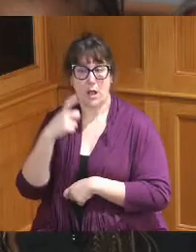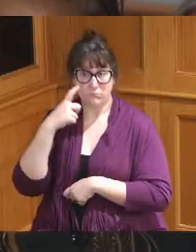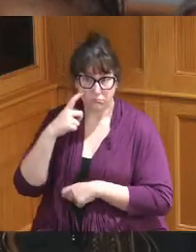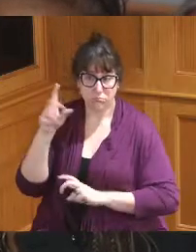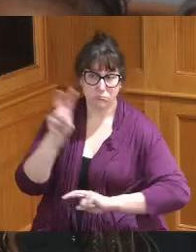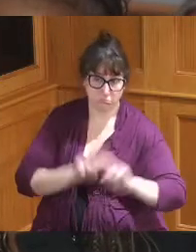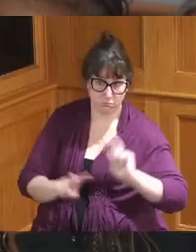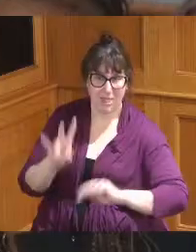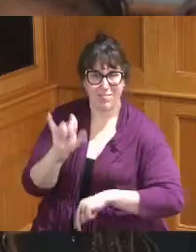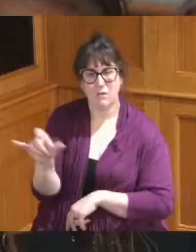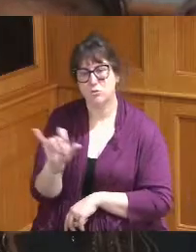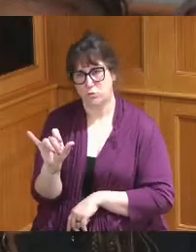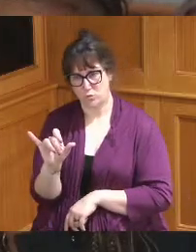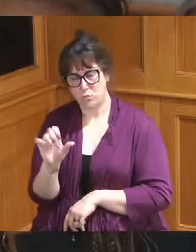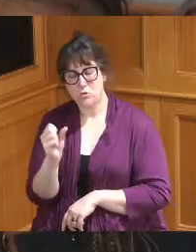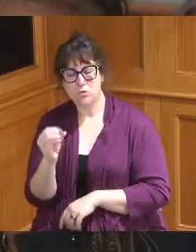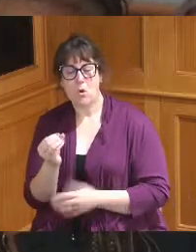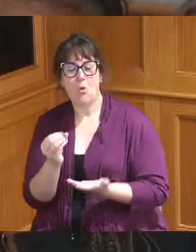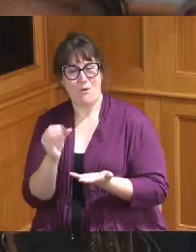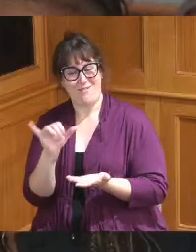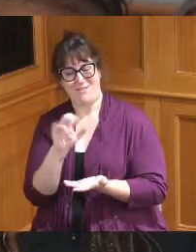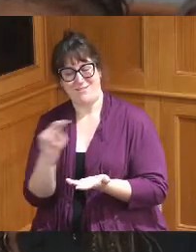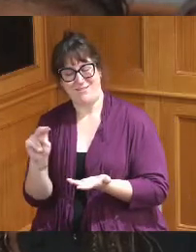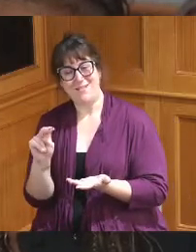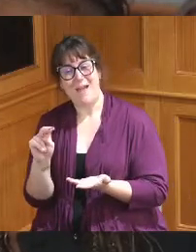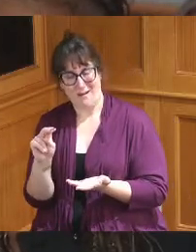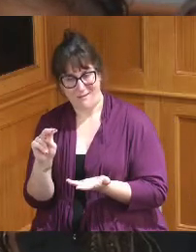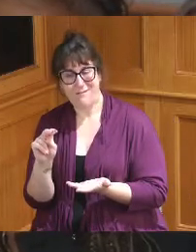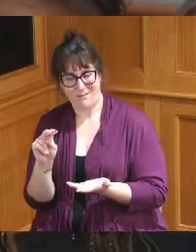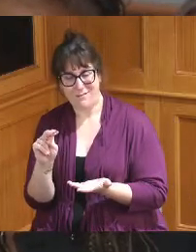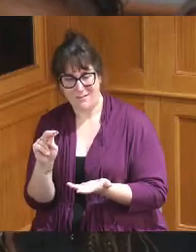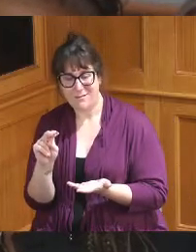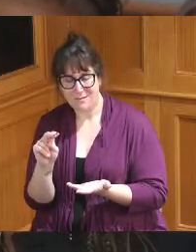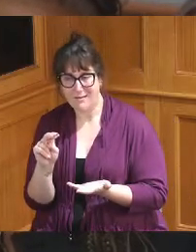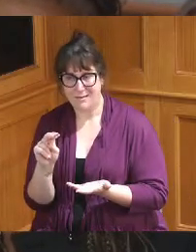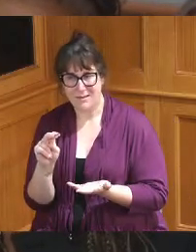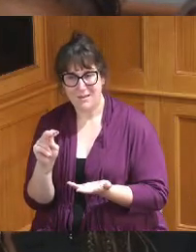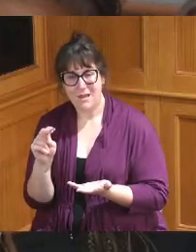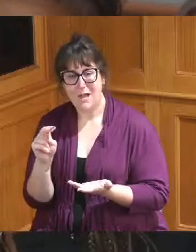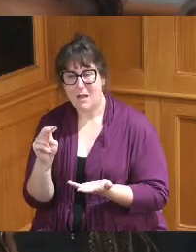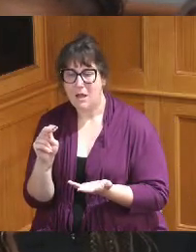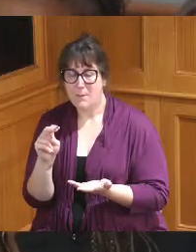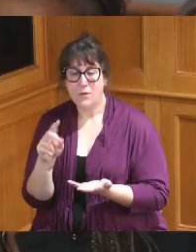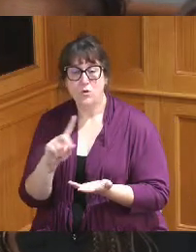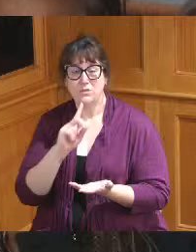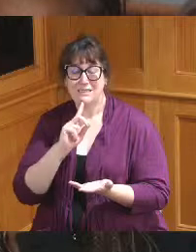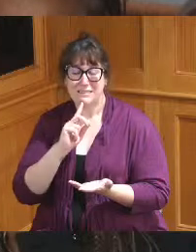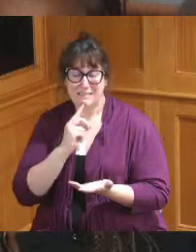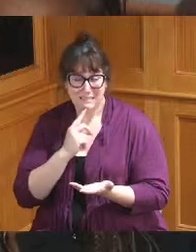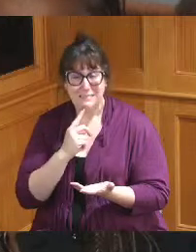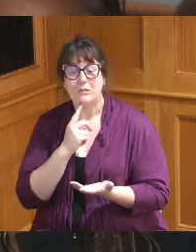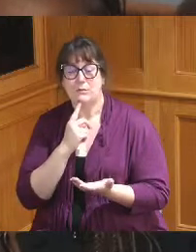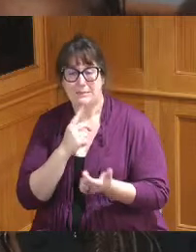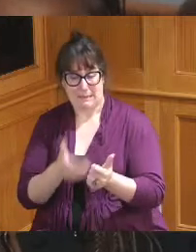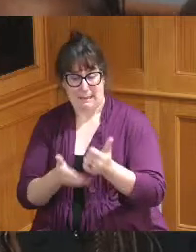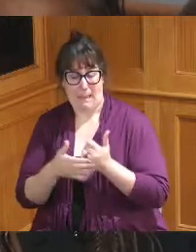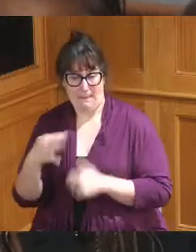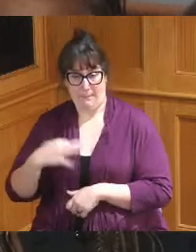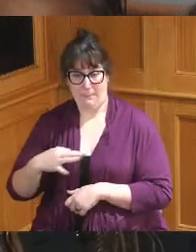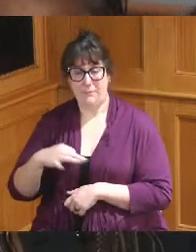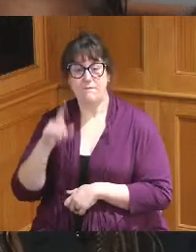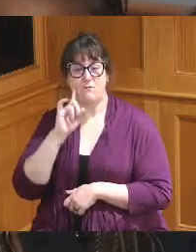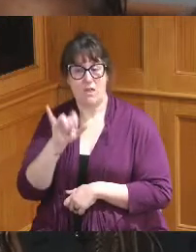The city of Cincinnati did come into play with the program this year as well, and provided